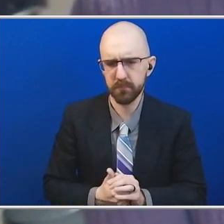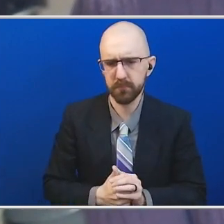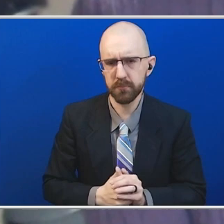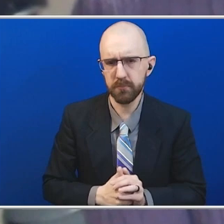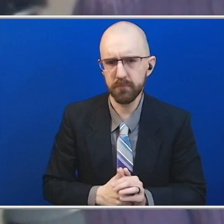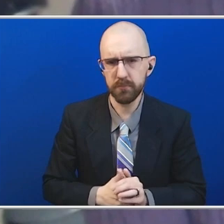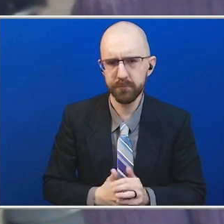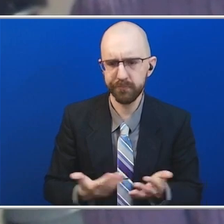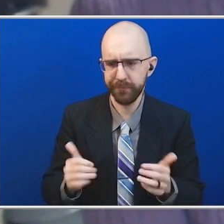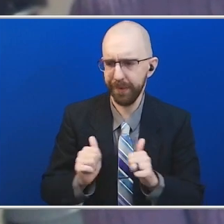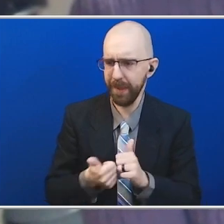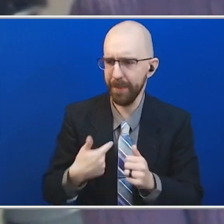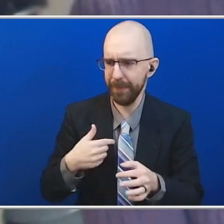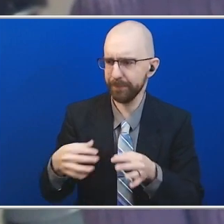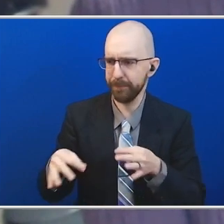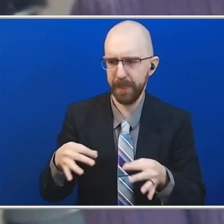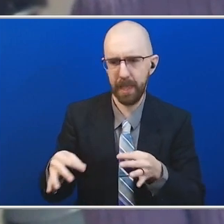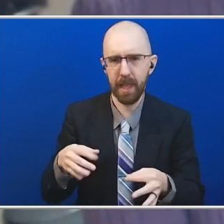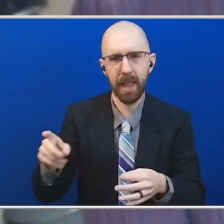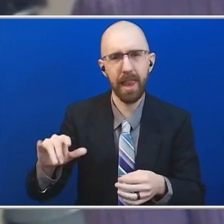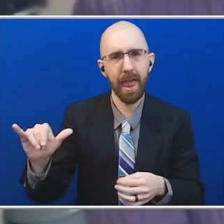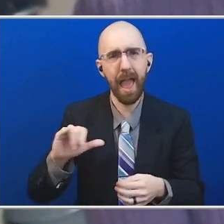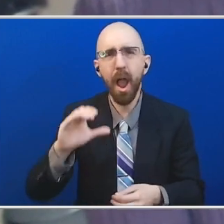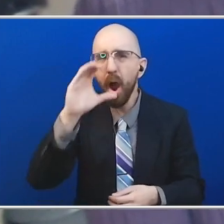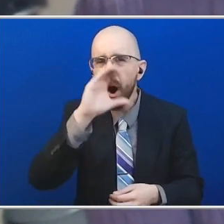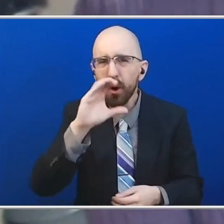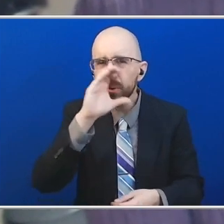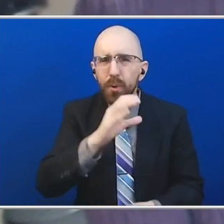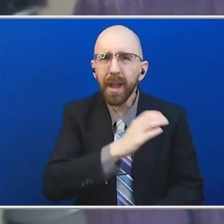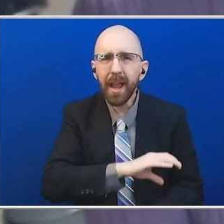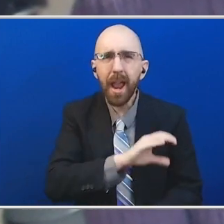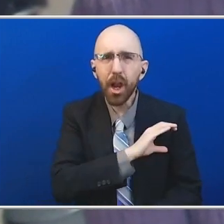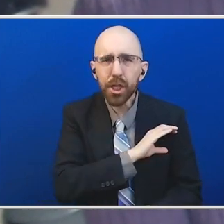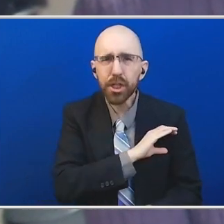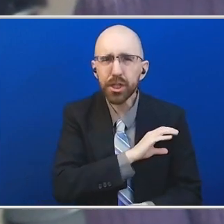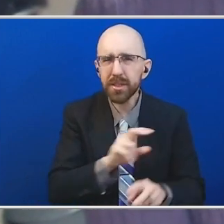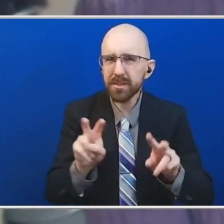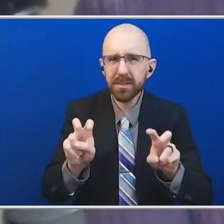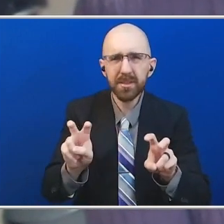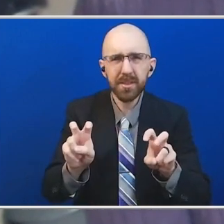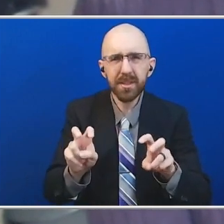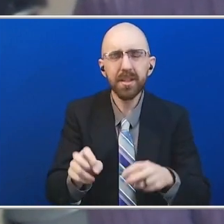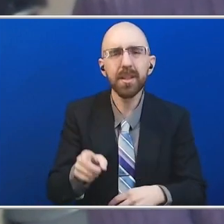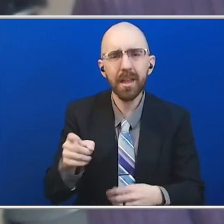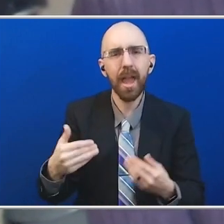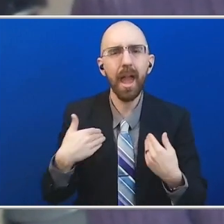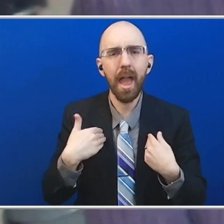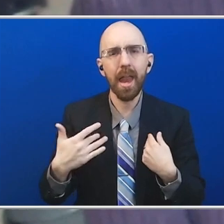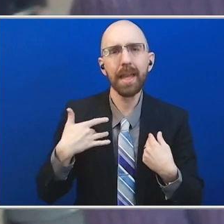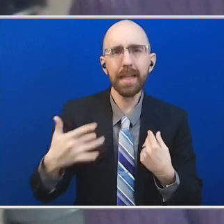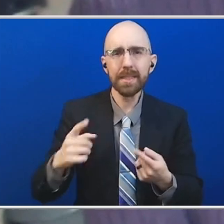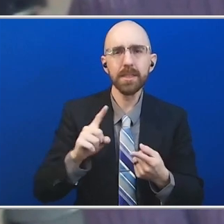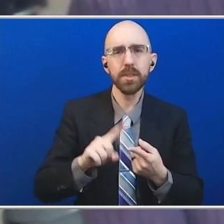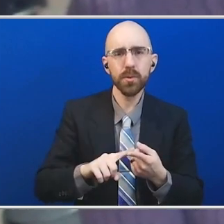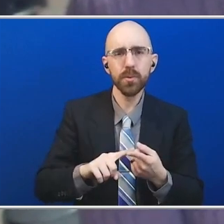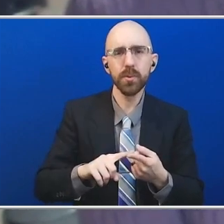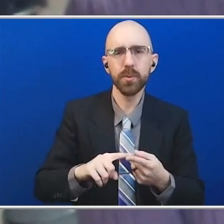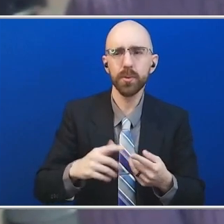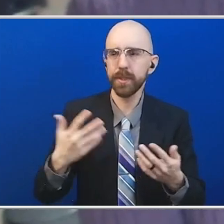how can I say it? And they were like cartoon characters for me. They had a tendency to be